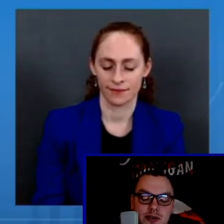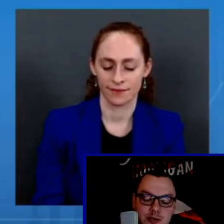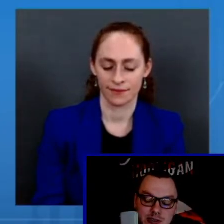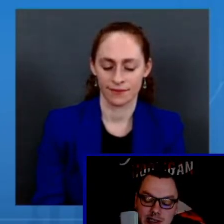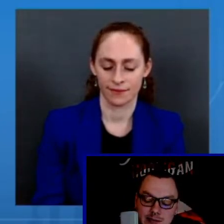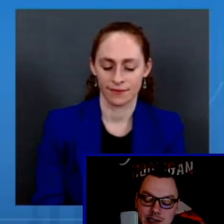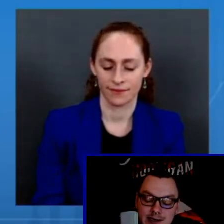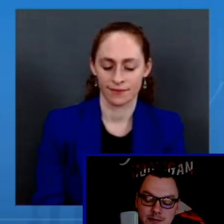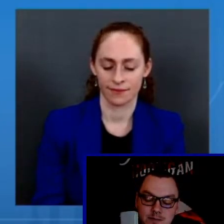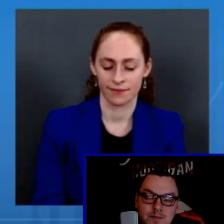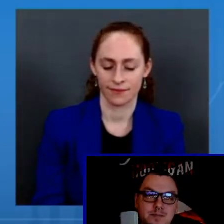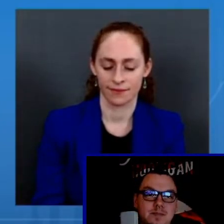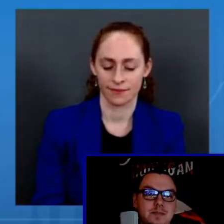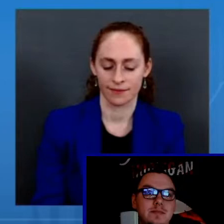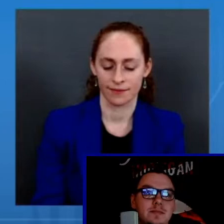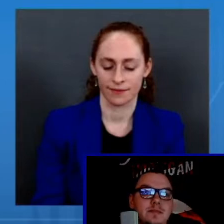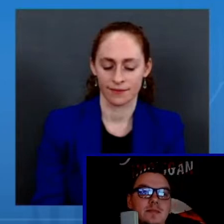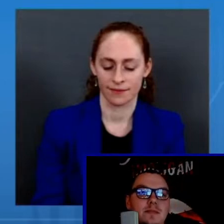Merry Christmas, Tam Tam.